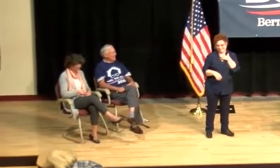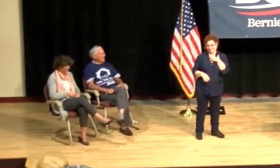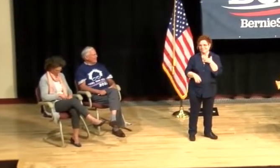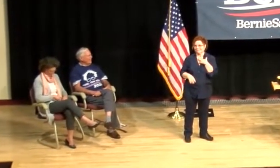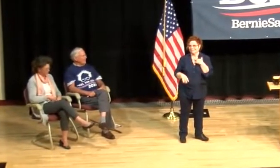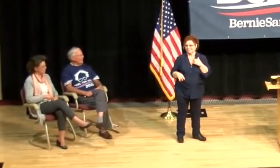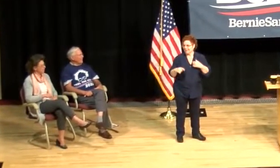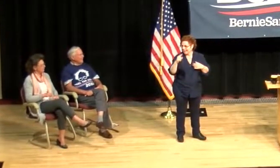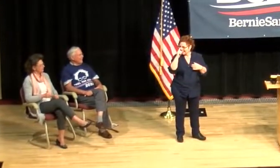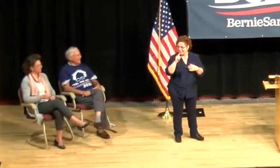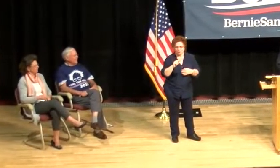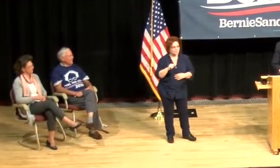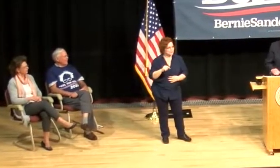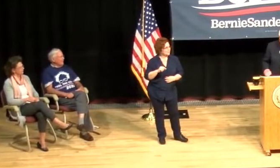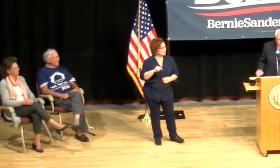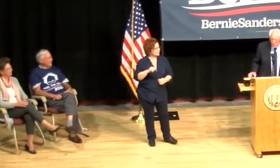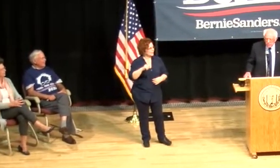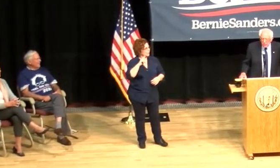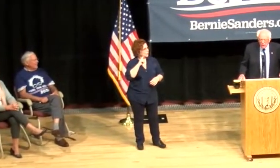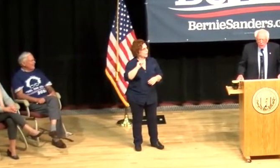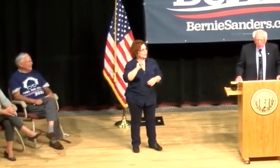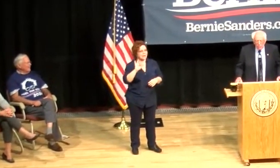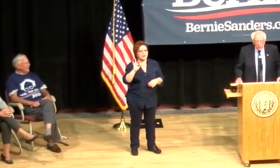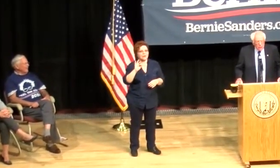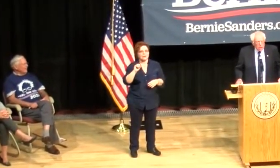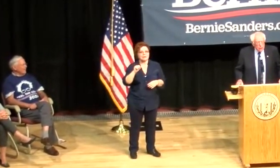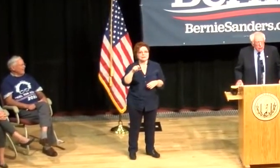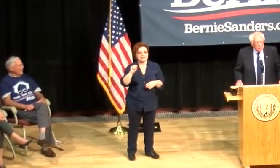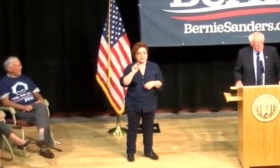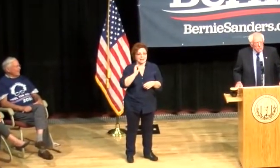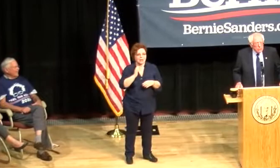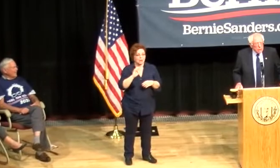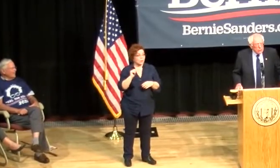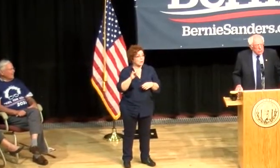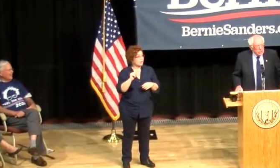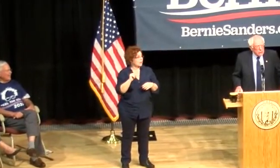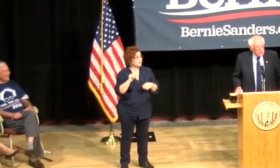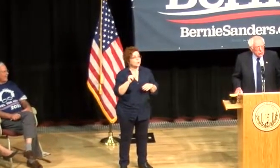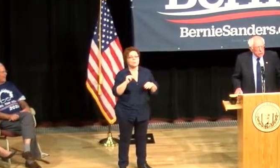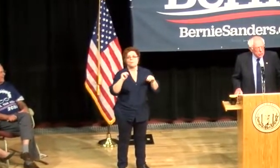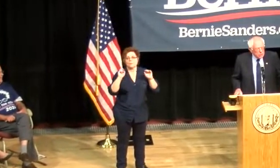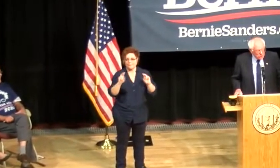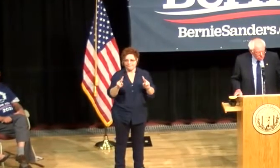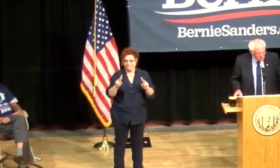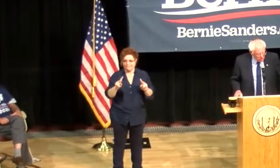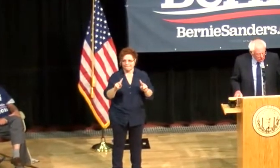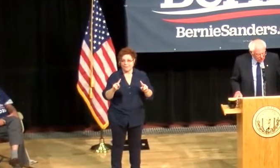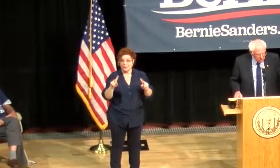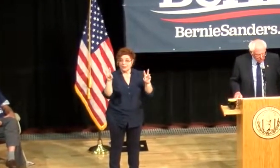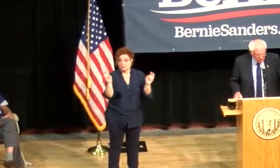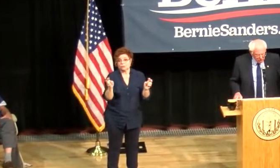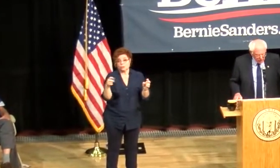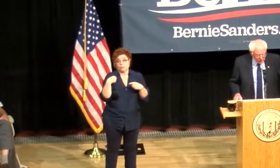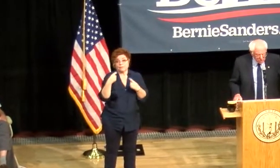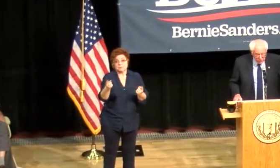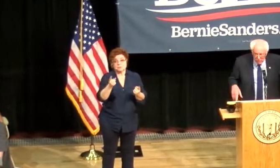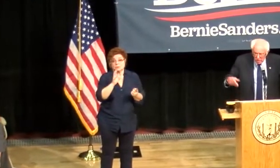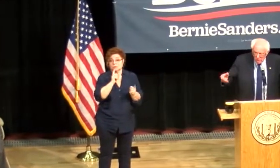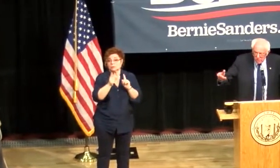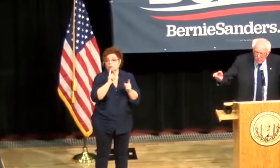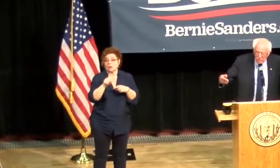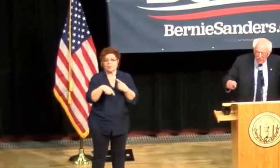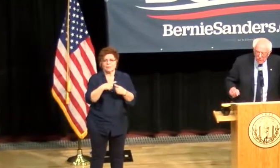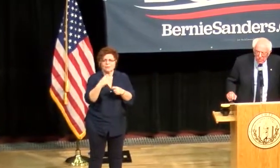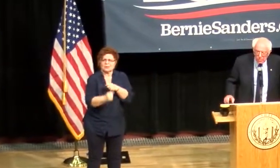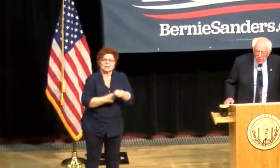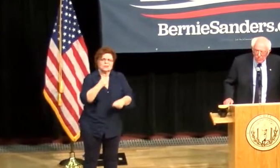as a matter of fact, offsetting our carbon use. But look, here is the issue. It's an issue I have been talking about for years,